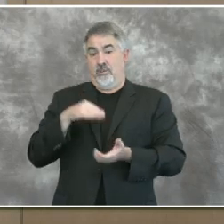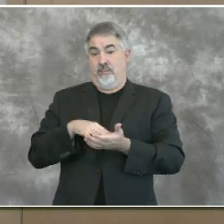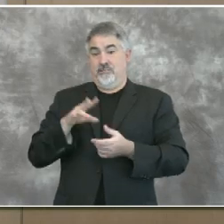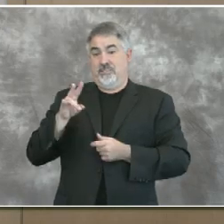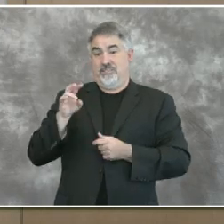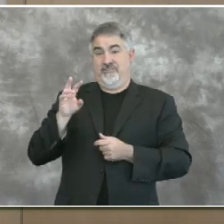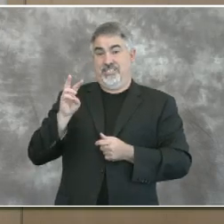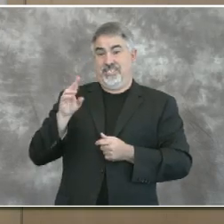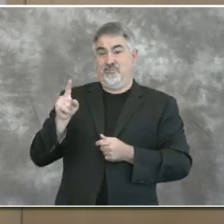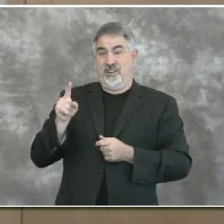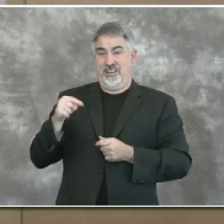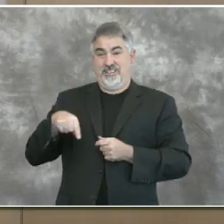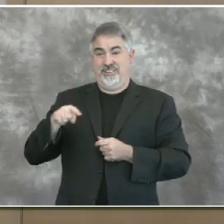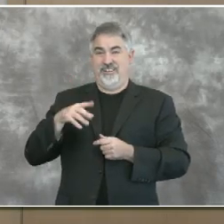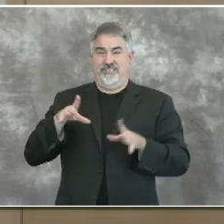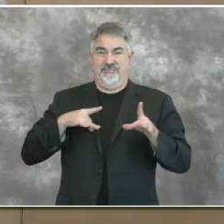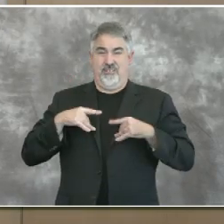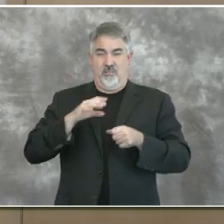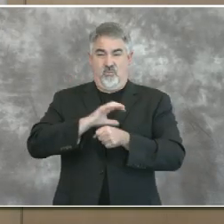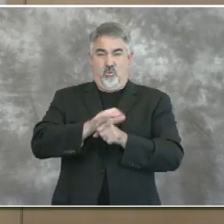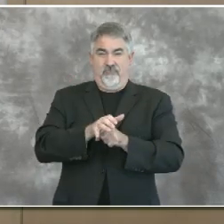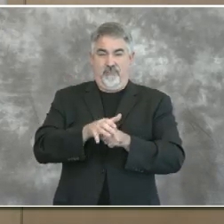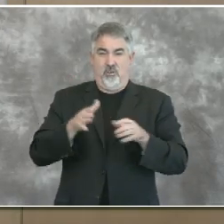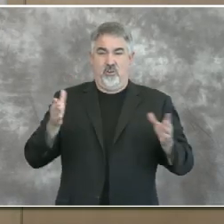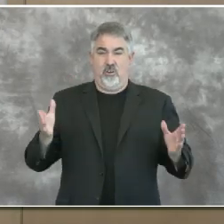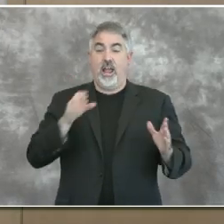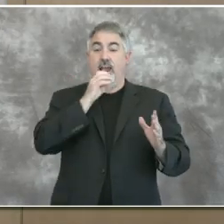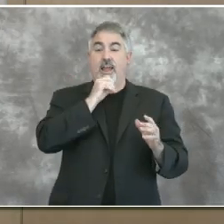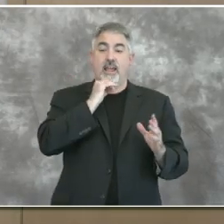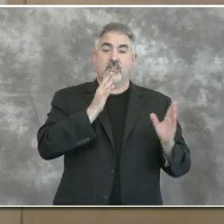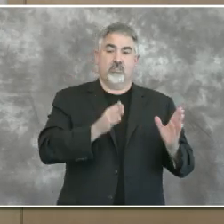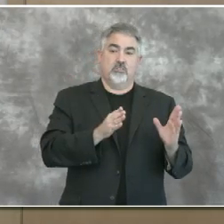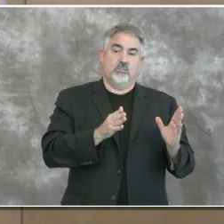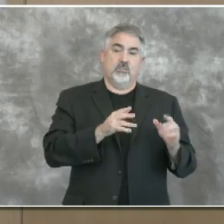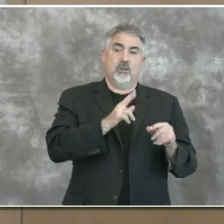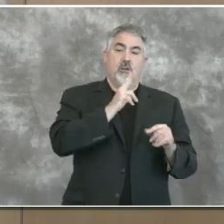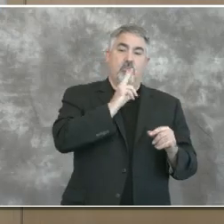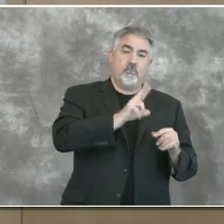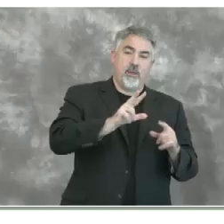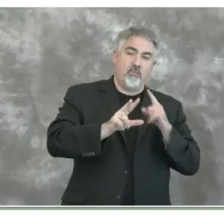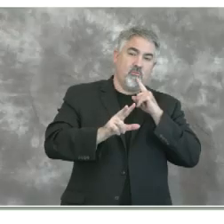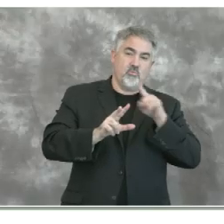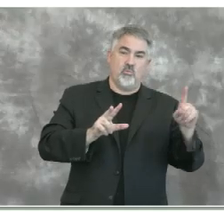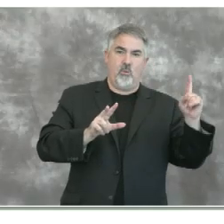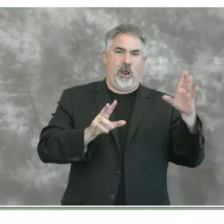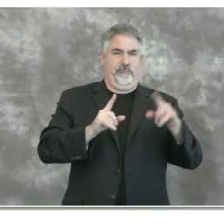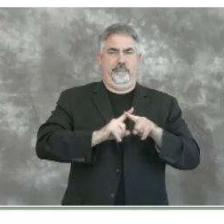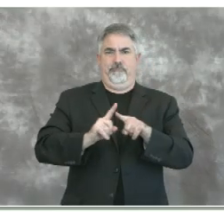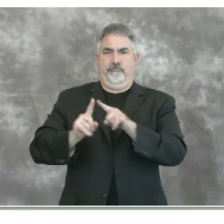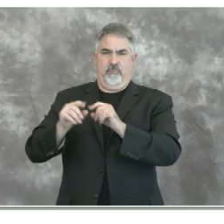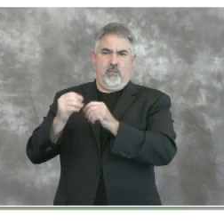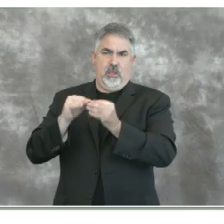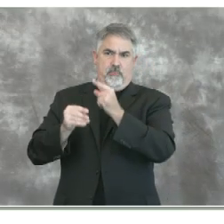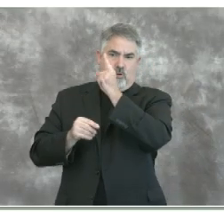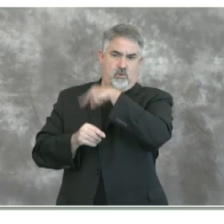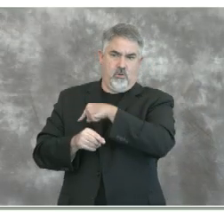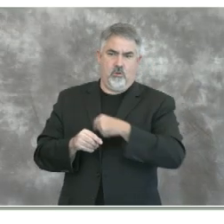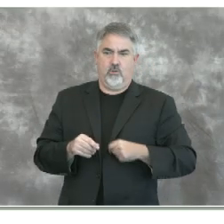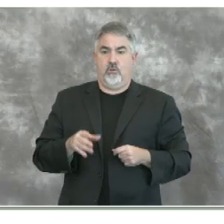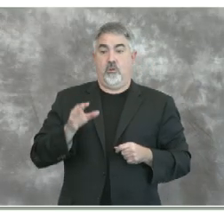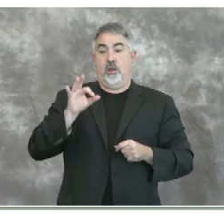1,761 cases, the age range again is from 3 months of age to 100 years of age. 917